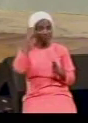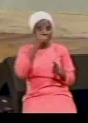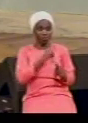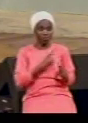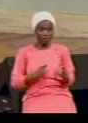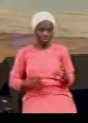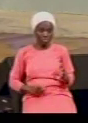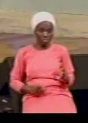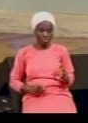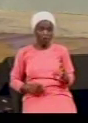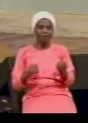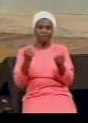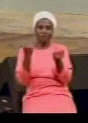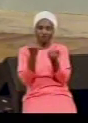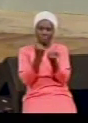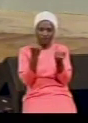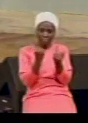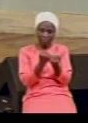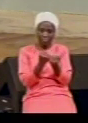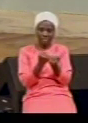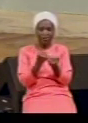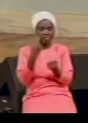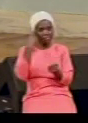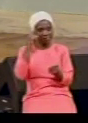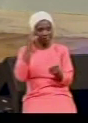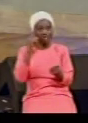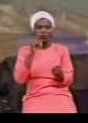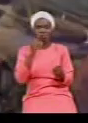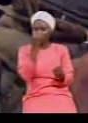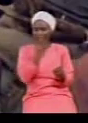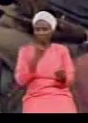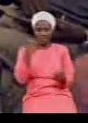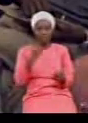Lord fought for Israel.